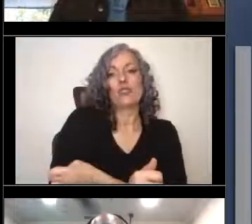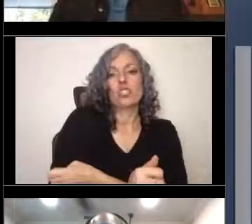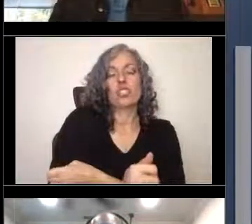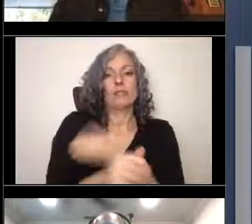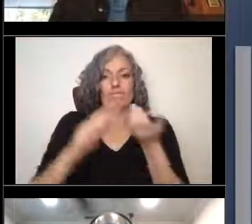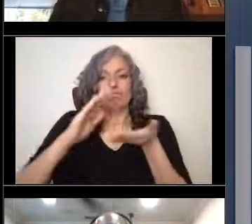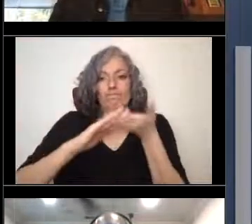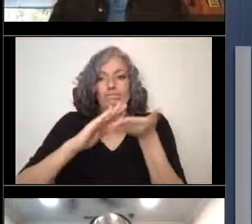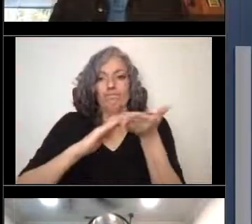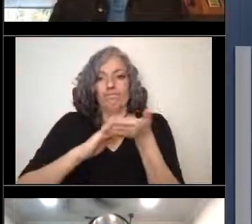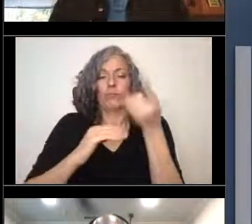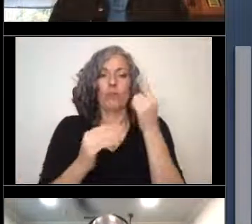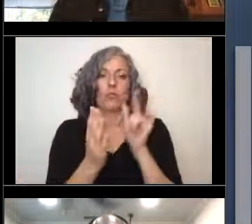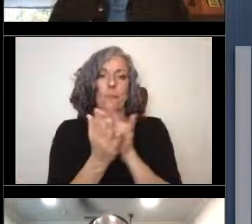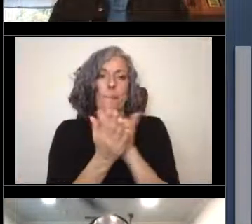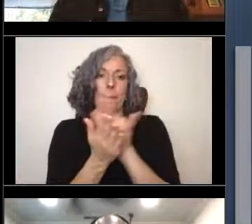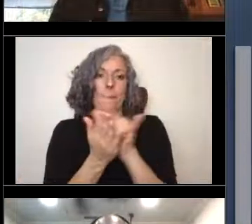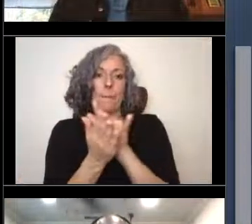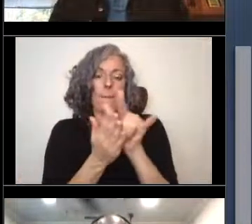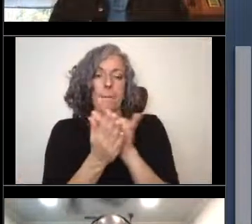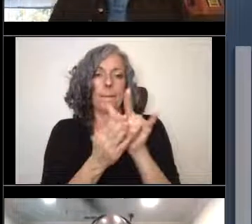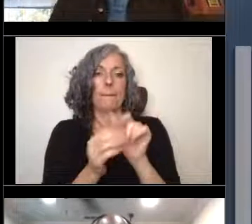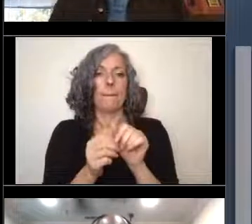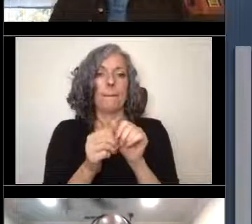airport power sources program that's providing